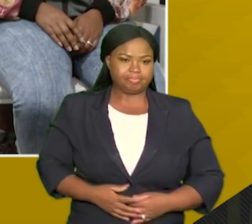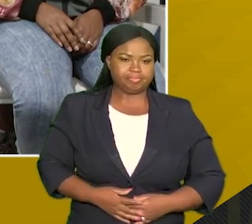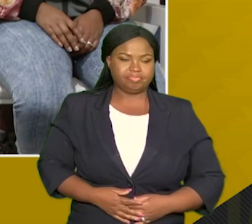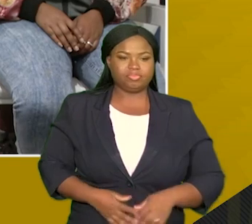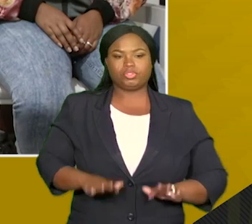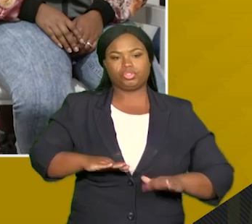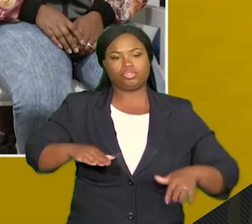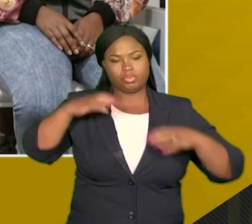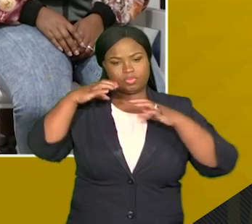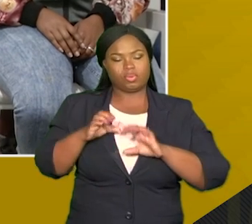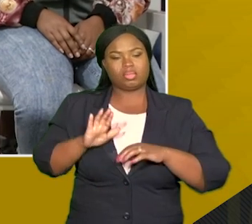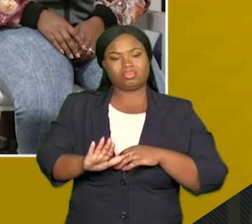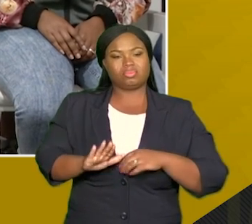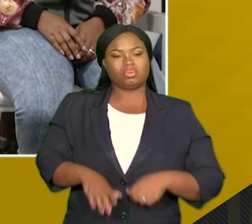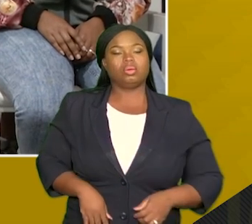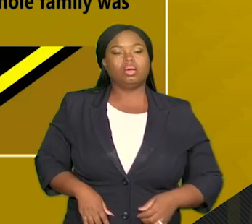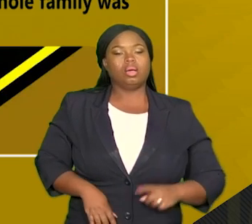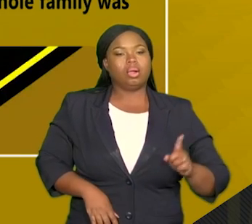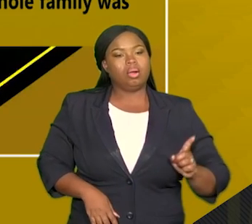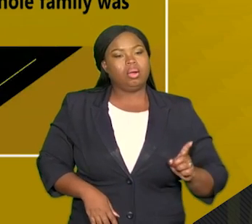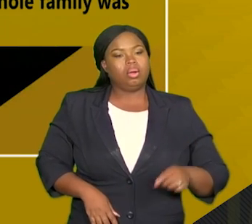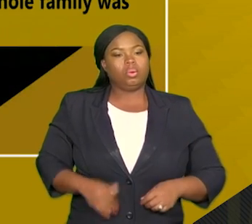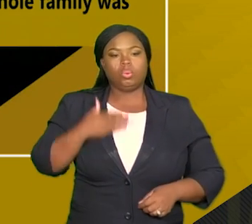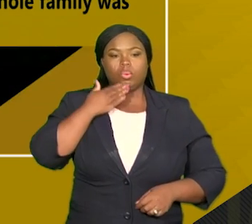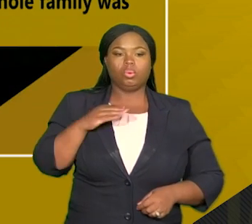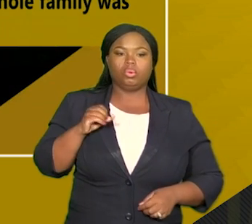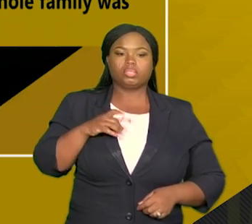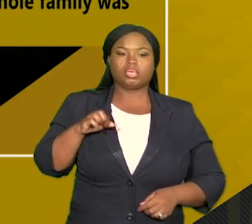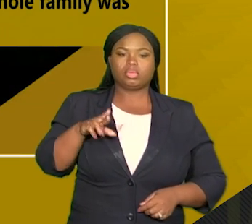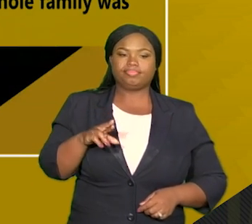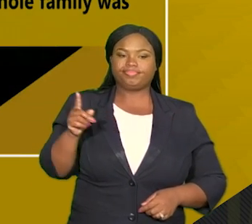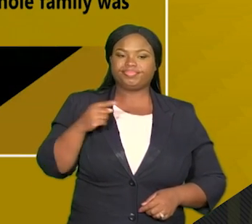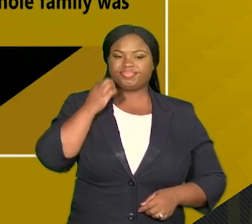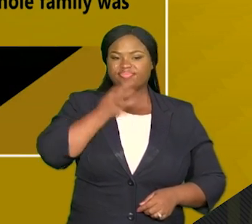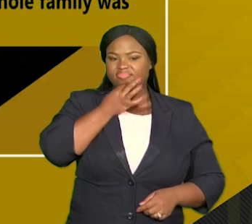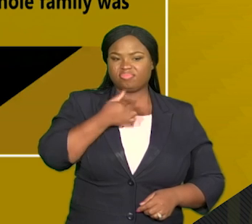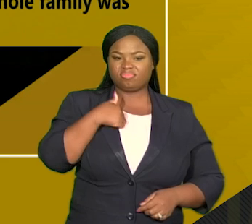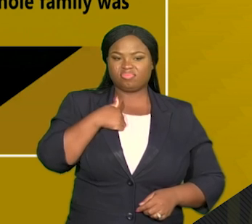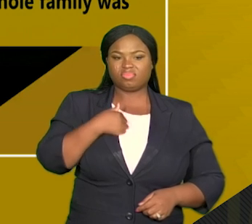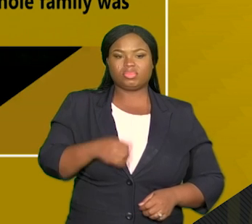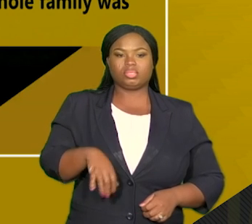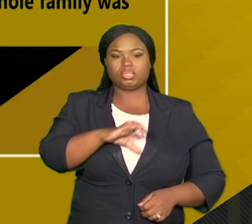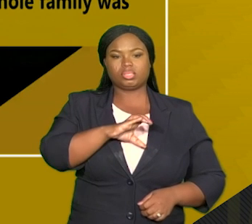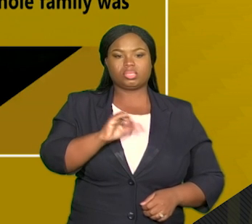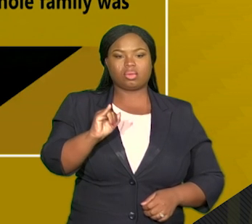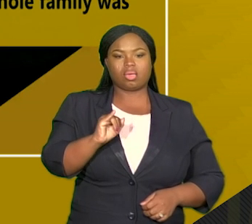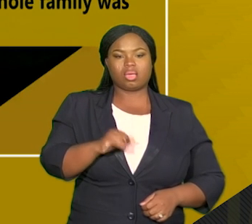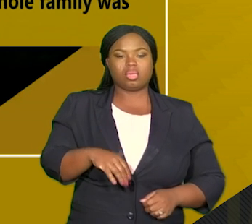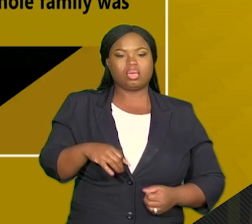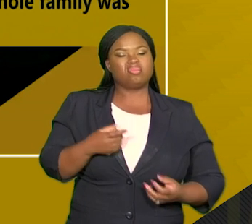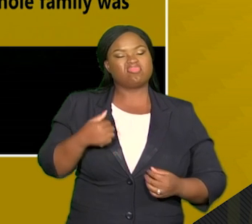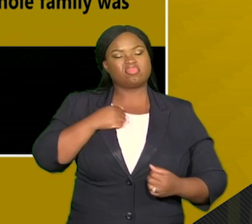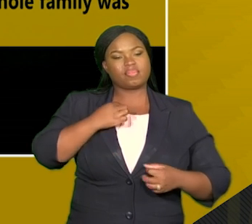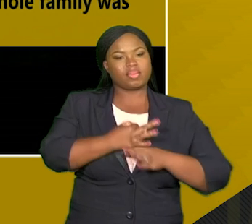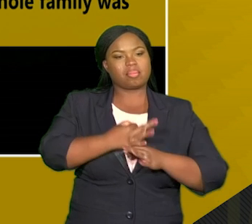sibuka abantwana bamaphoyisa there's something coming in from uBhekumuzi Oscar Nkomose uthi I'm a brother of a crime intelligence officer who died